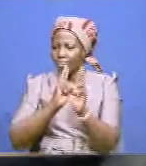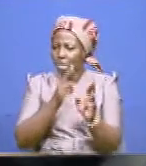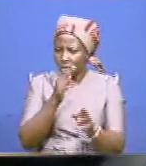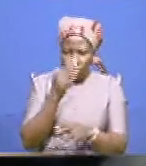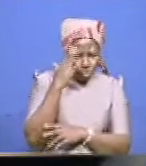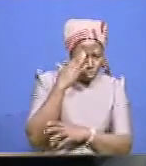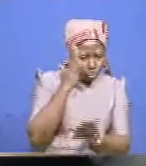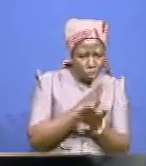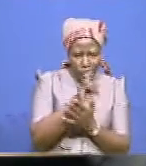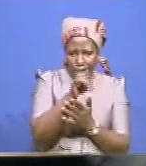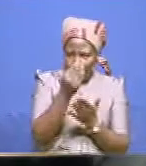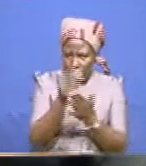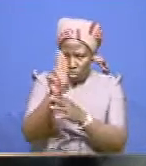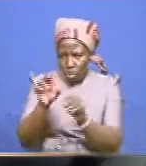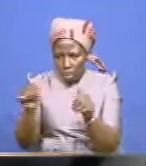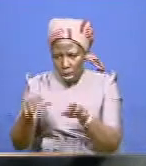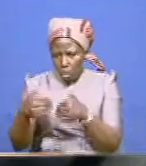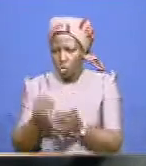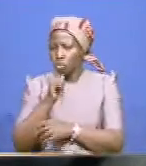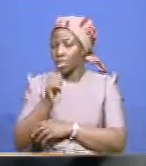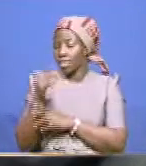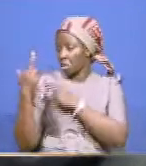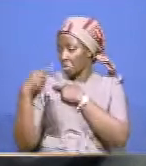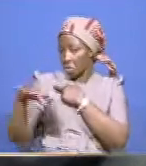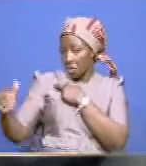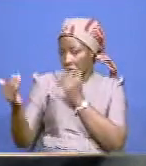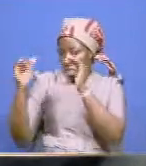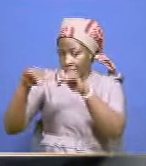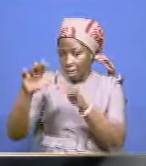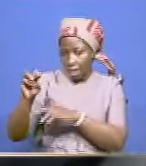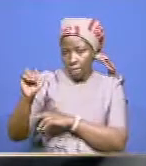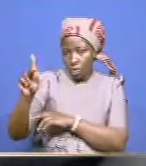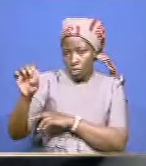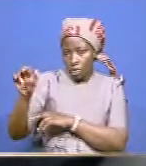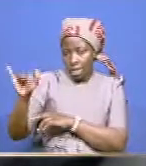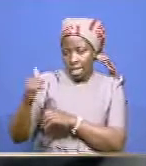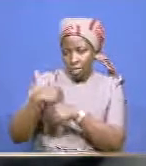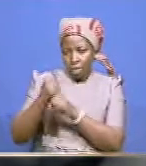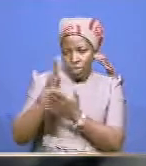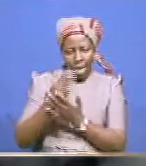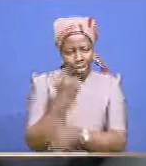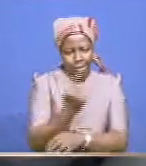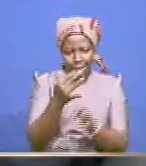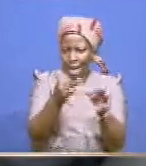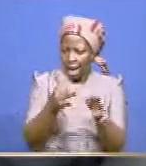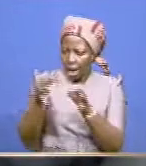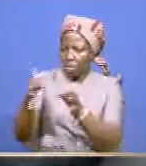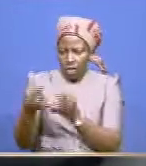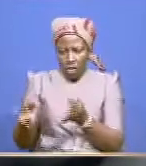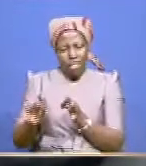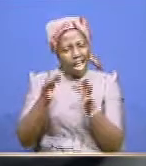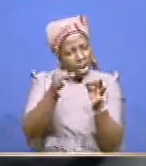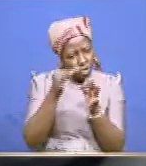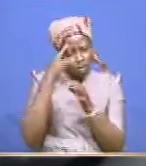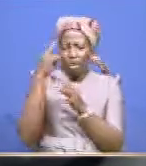was prudent or not. The role of the county assembly of Makueni is to ensure that every accounting officer accounts for every single